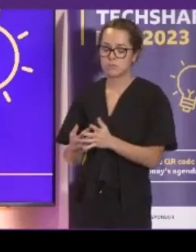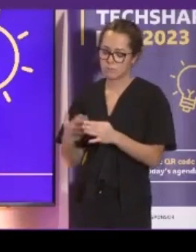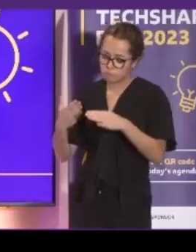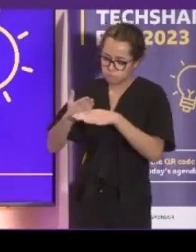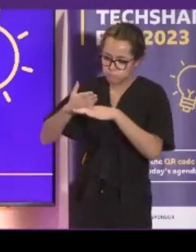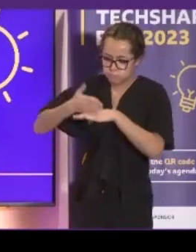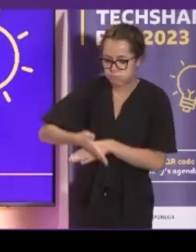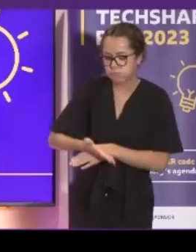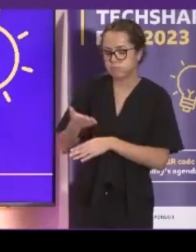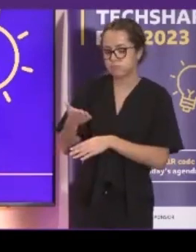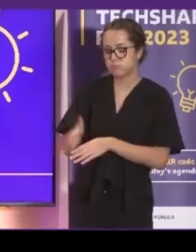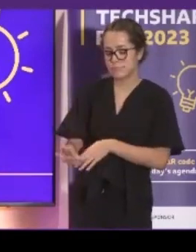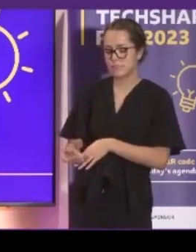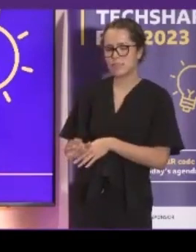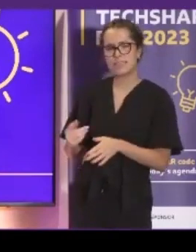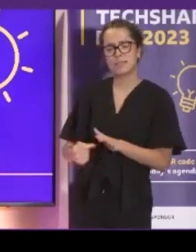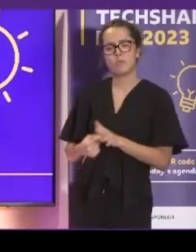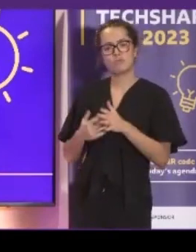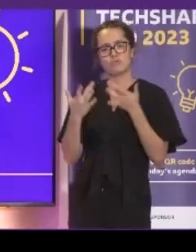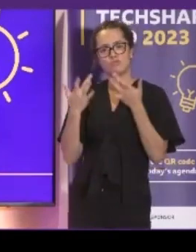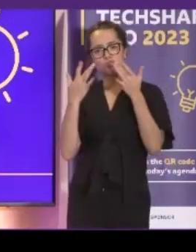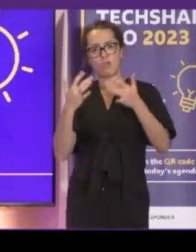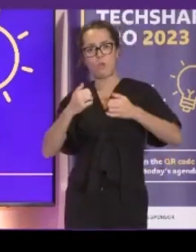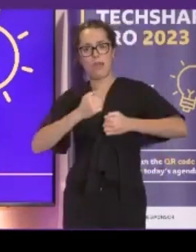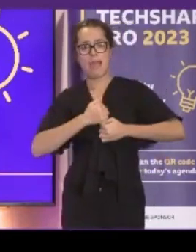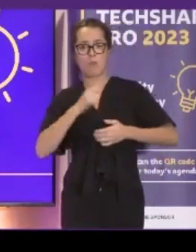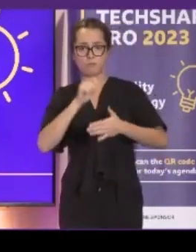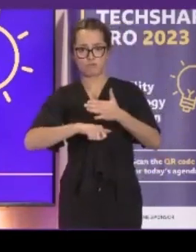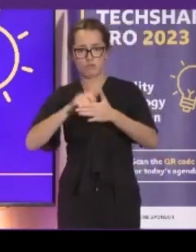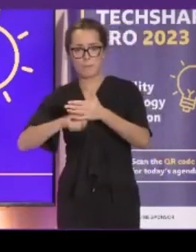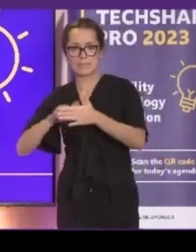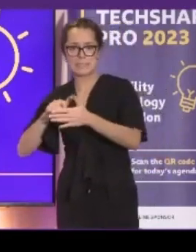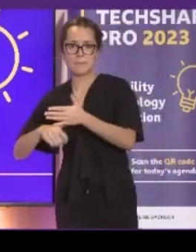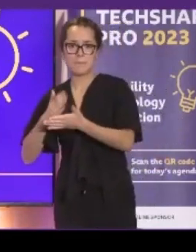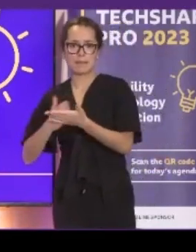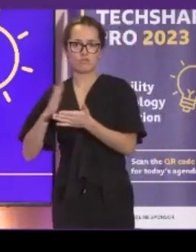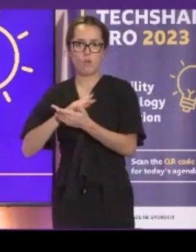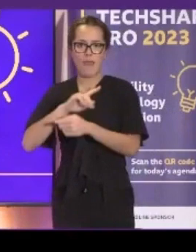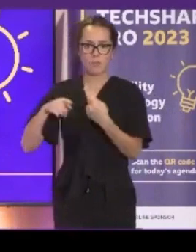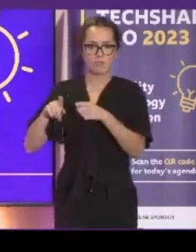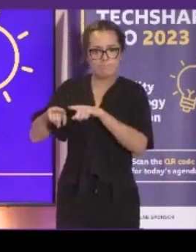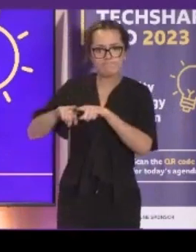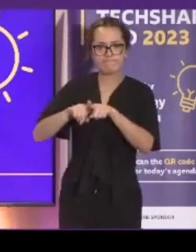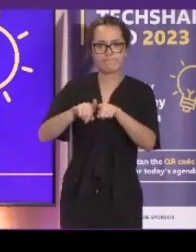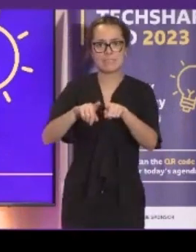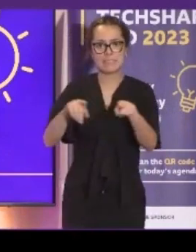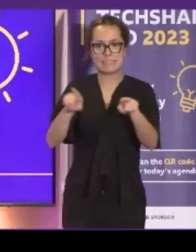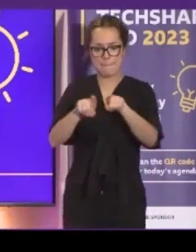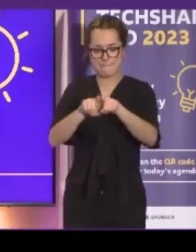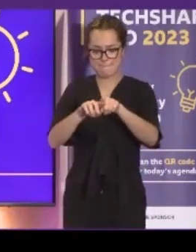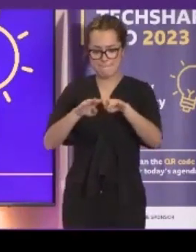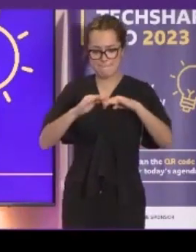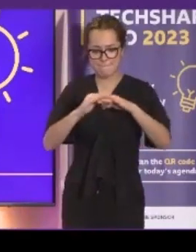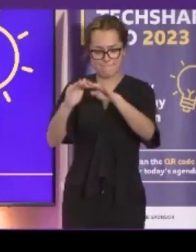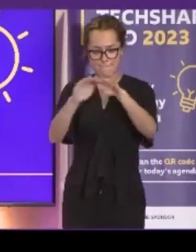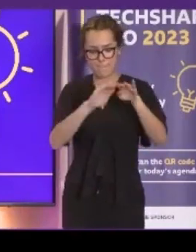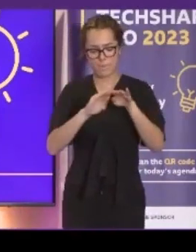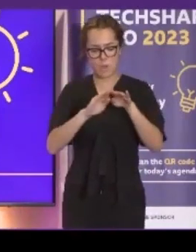really important to highlight, in getting our procurement teams up to speed. So we've had to train our teams, we've